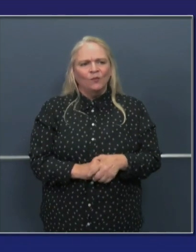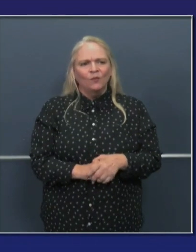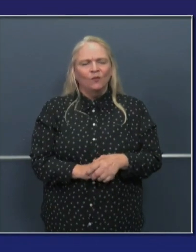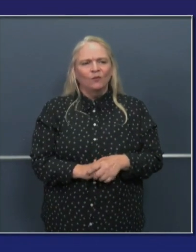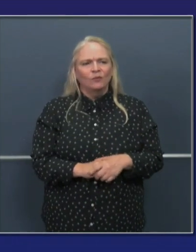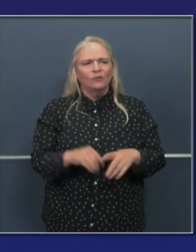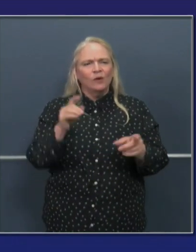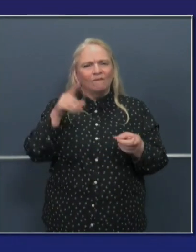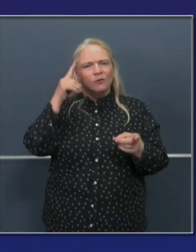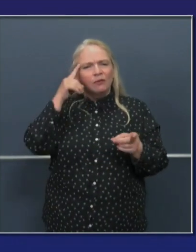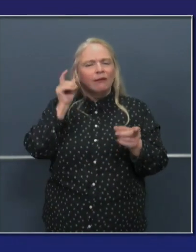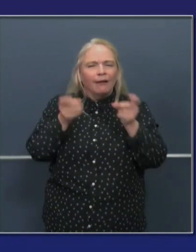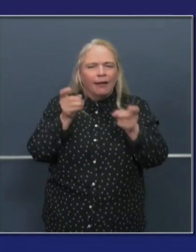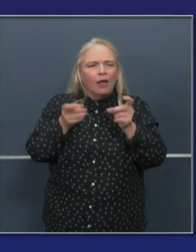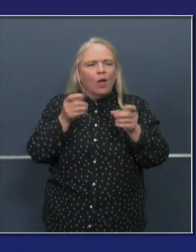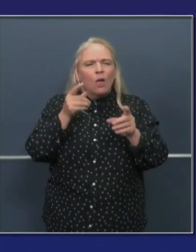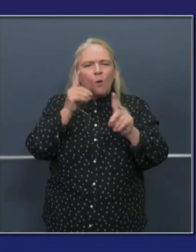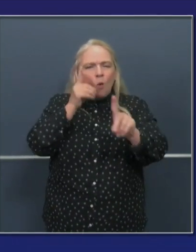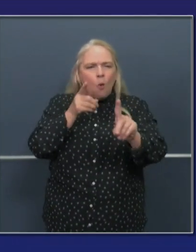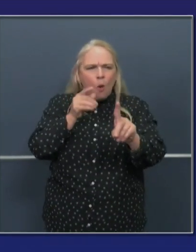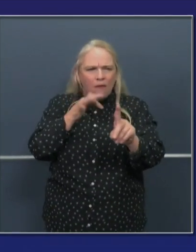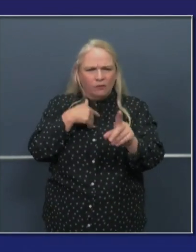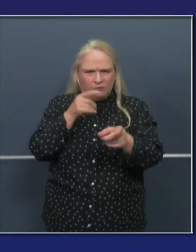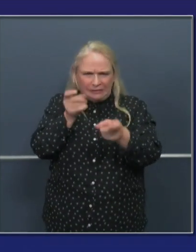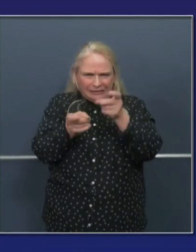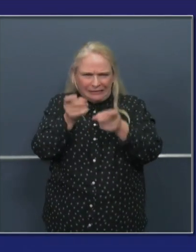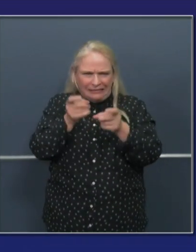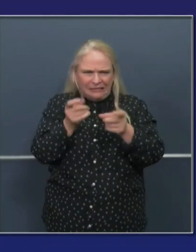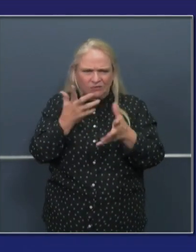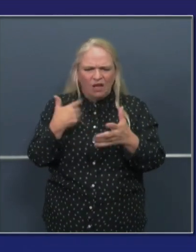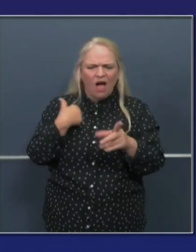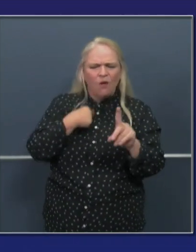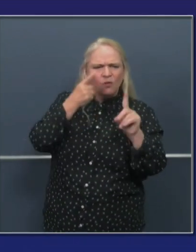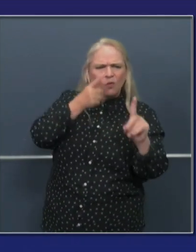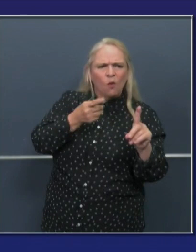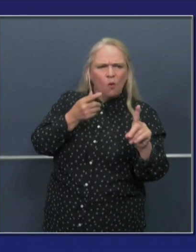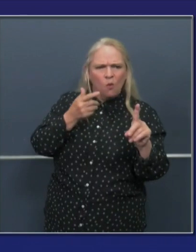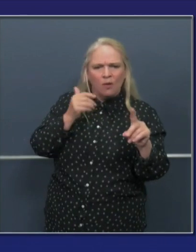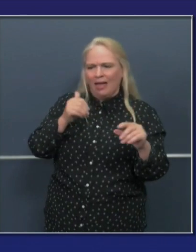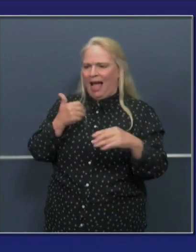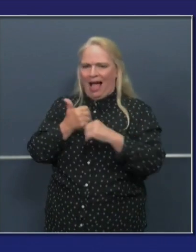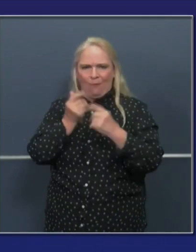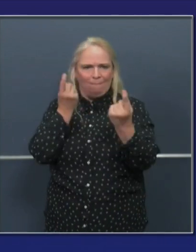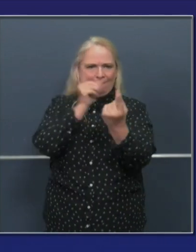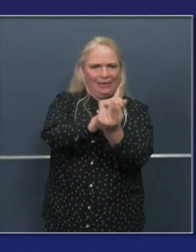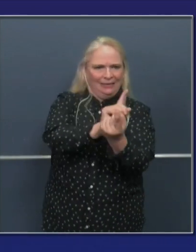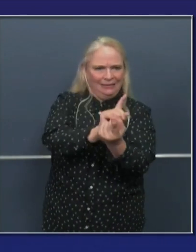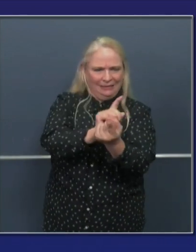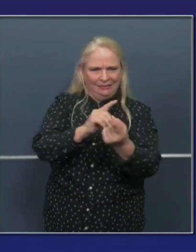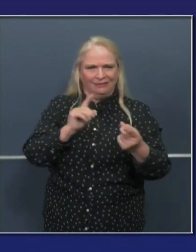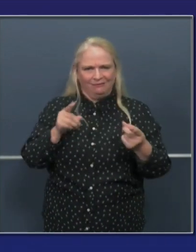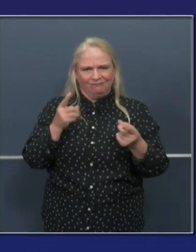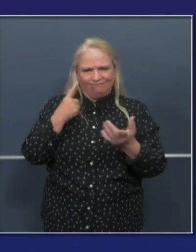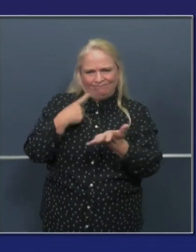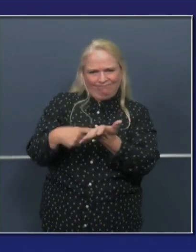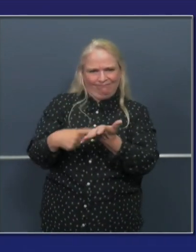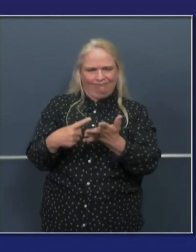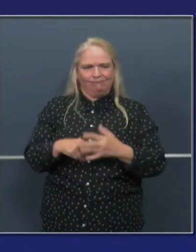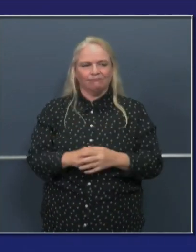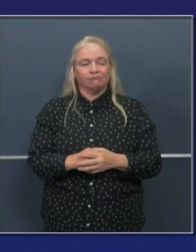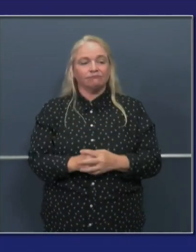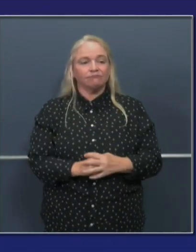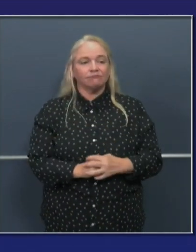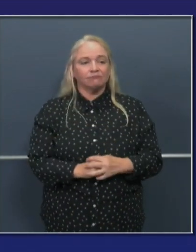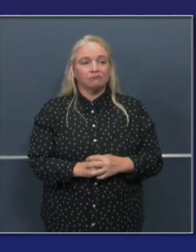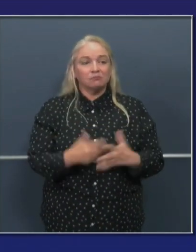reimagined, and I think we have to realign some of our goals, and we'll be talking more about that. I think maybe as early as Friday, as late as Monday, I'll talk